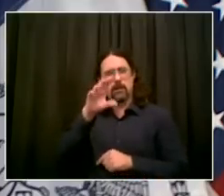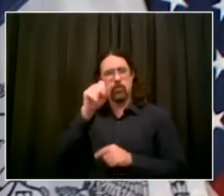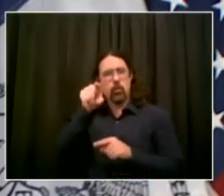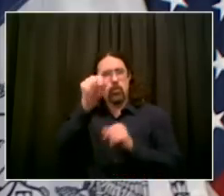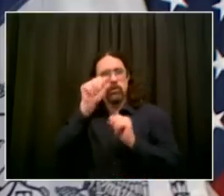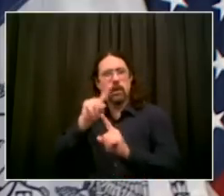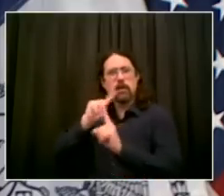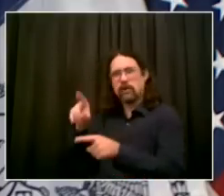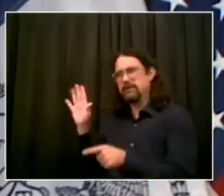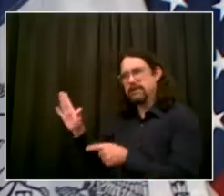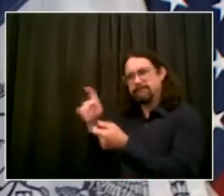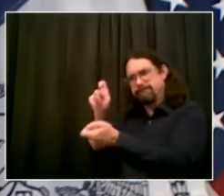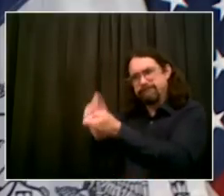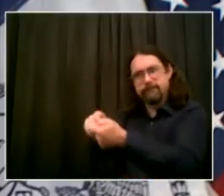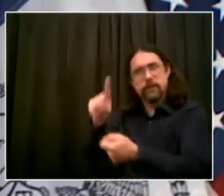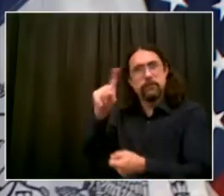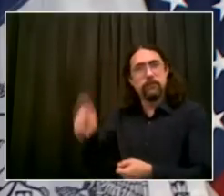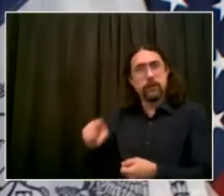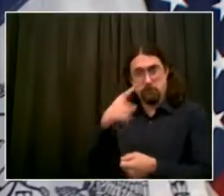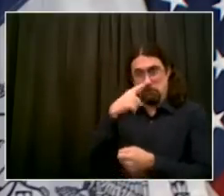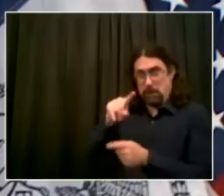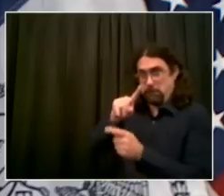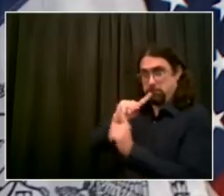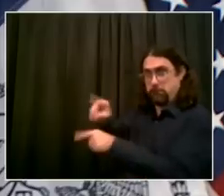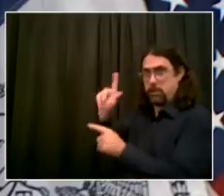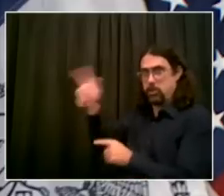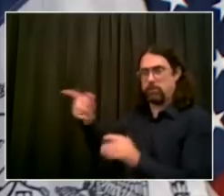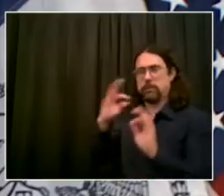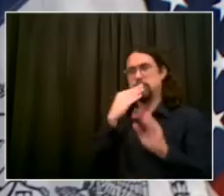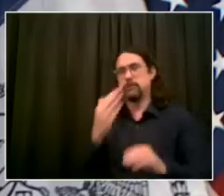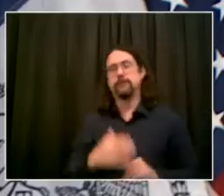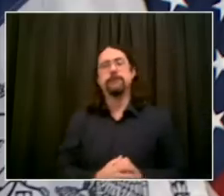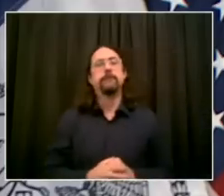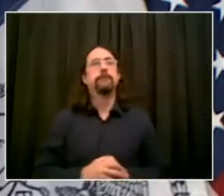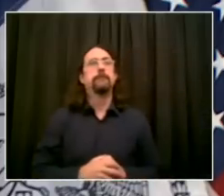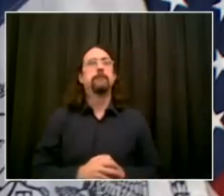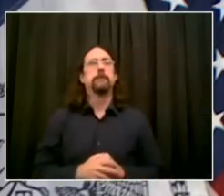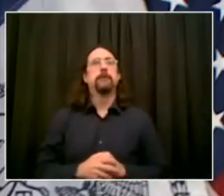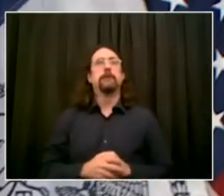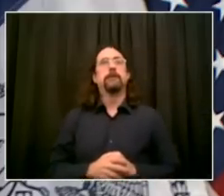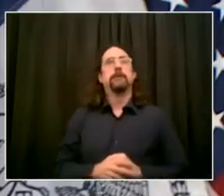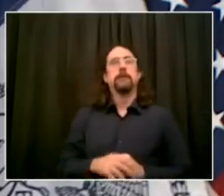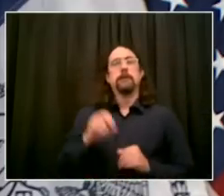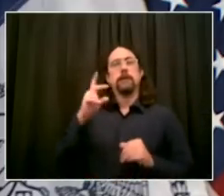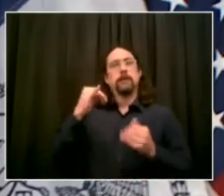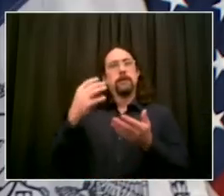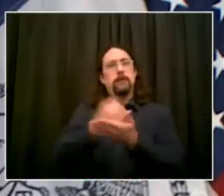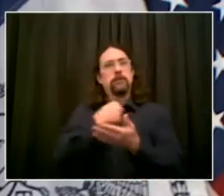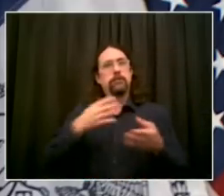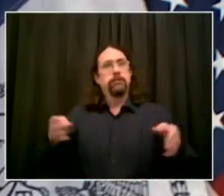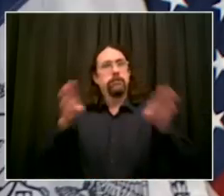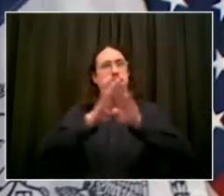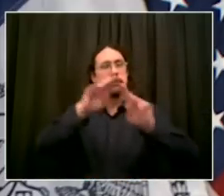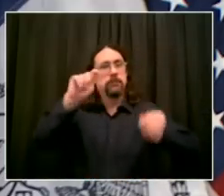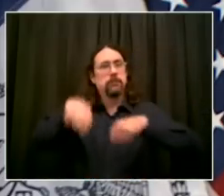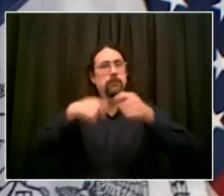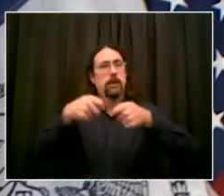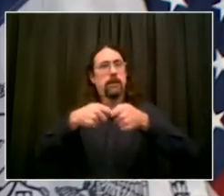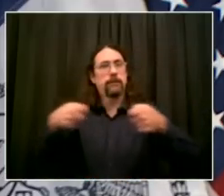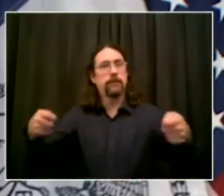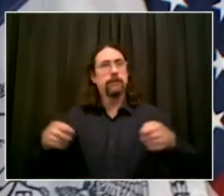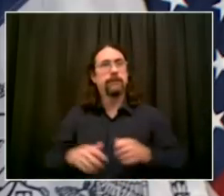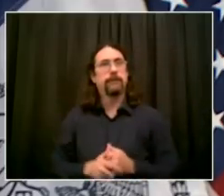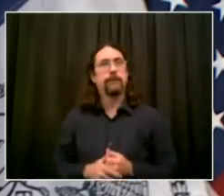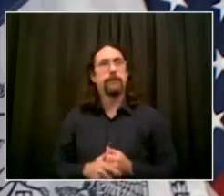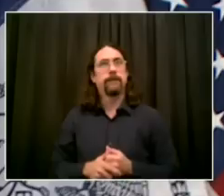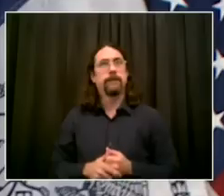cause, and we all have to lead by example. This is a reality where we have a threat, we have a challenge. We've had them before in the